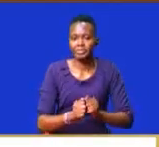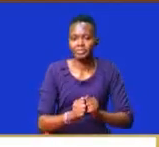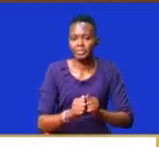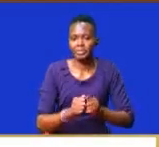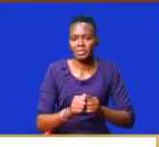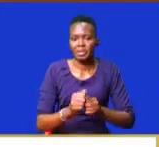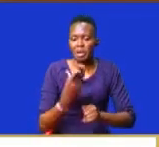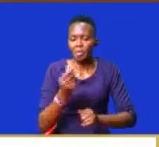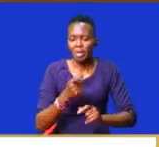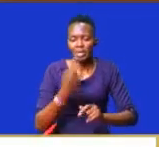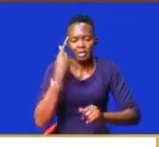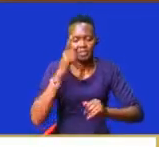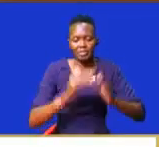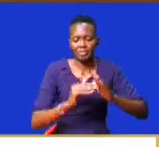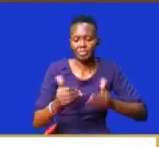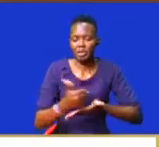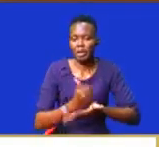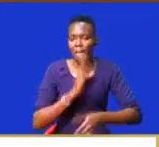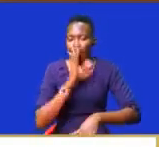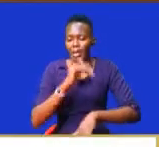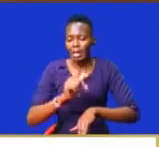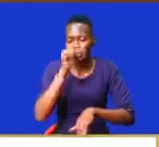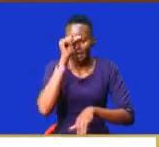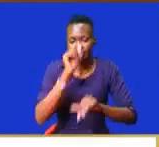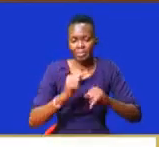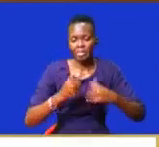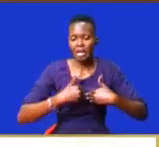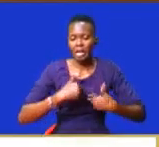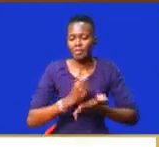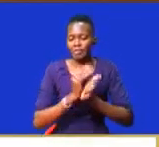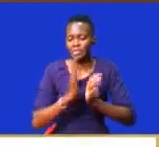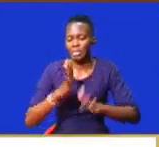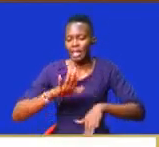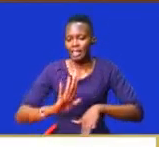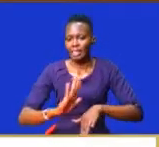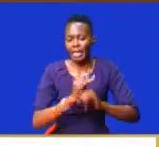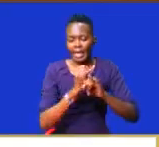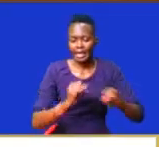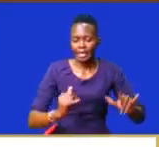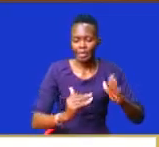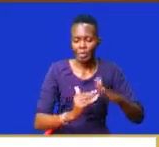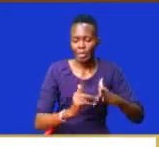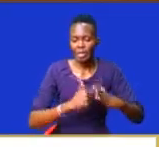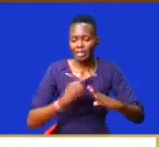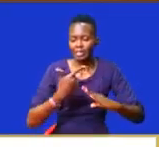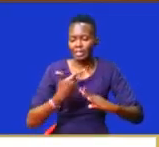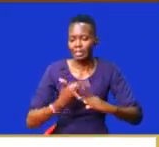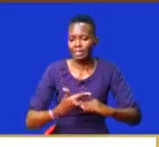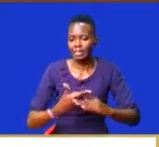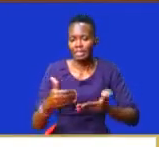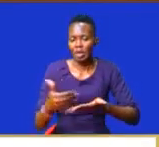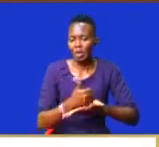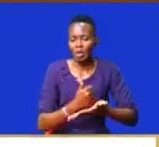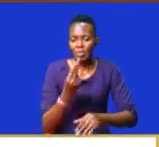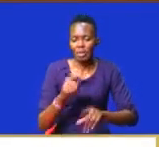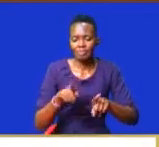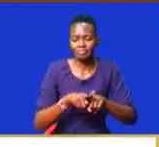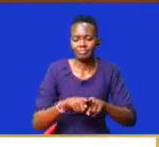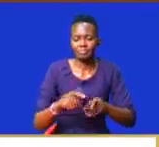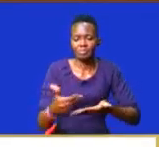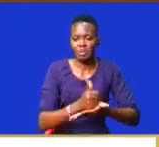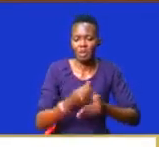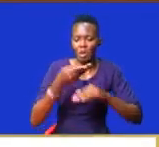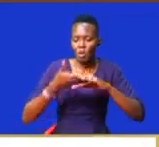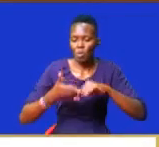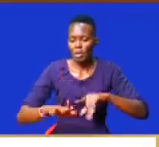church county government. County government, the best thing she was Mark Sandishon, the look of the church is the church of first. County government, the church of Gabi. County government, the church